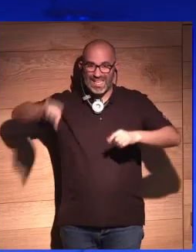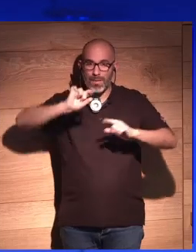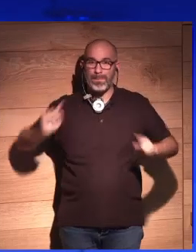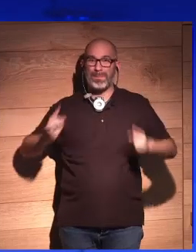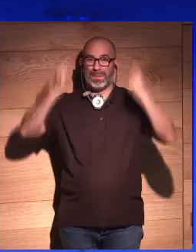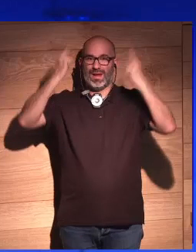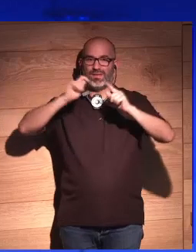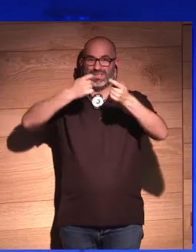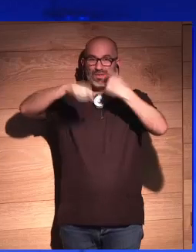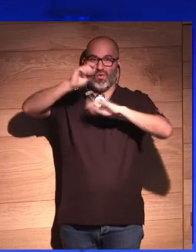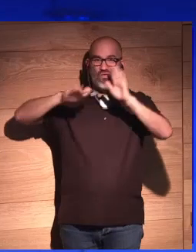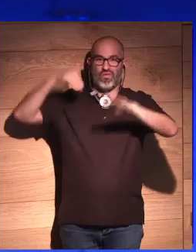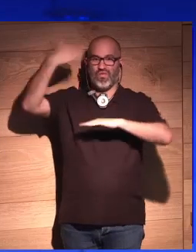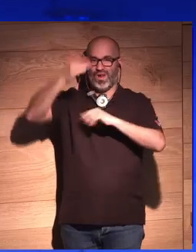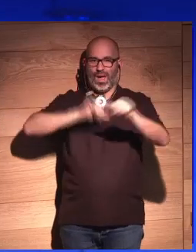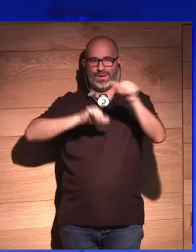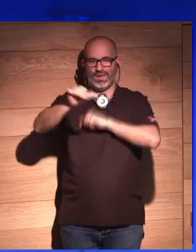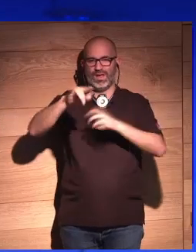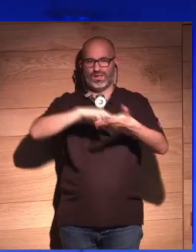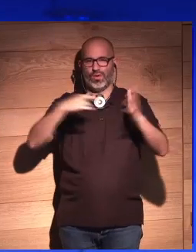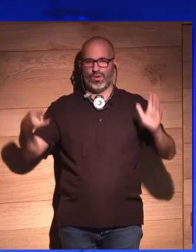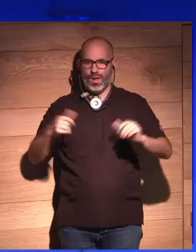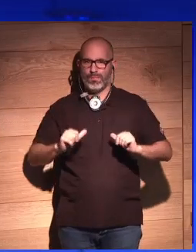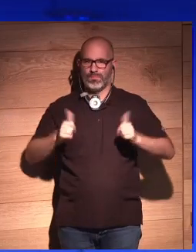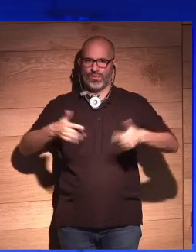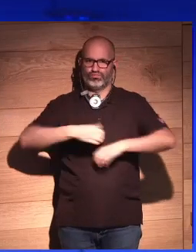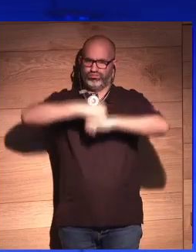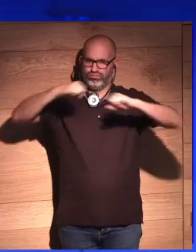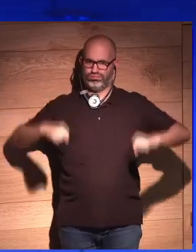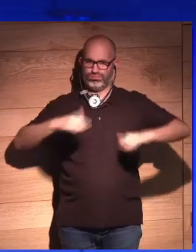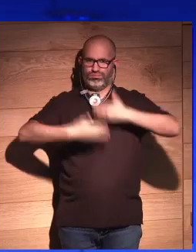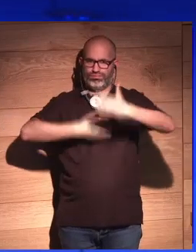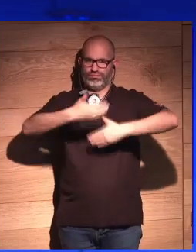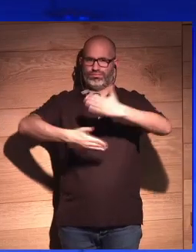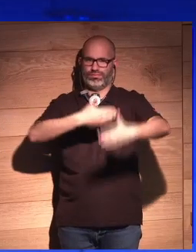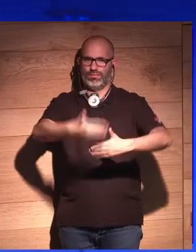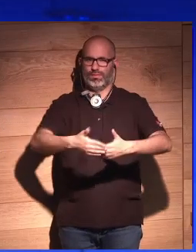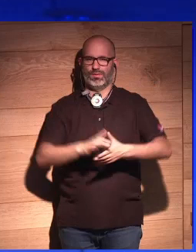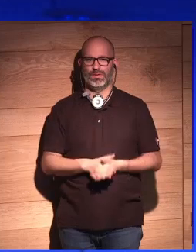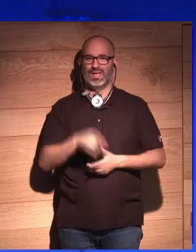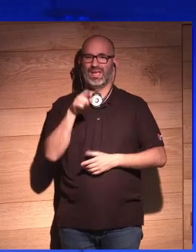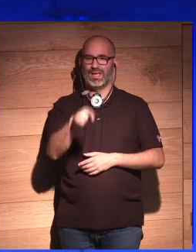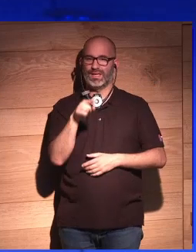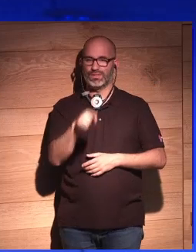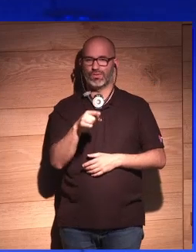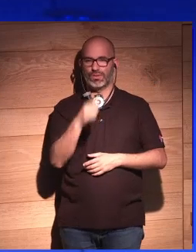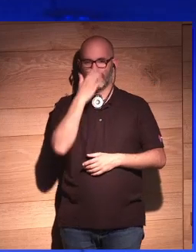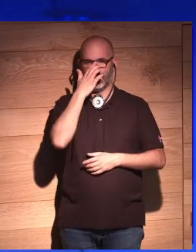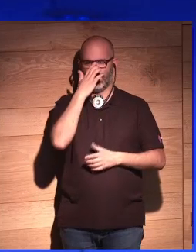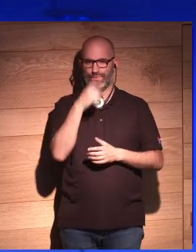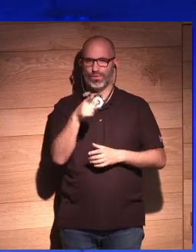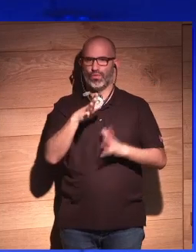VR and new tech. It was a very kind of an interesting deal that was